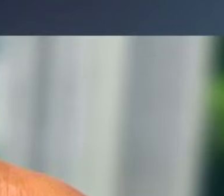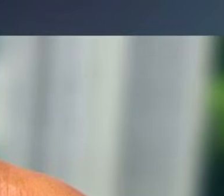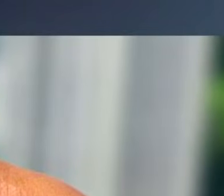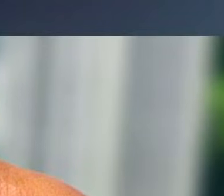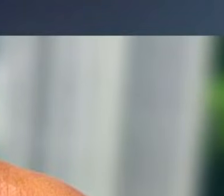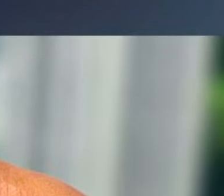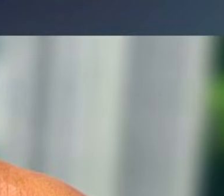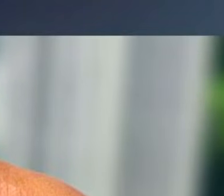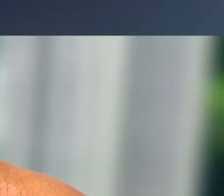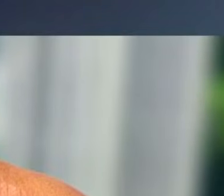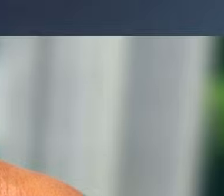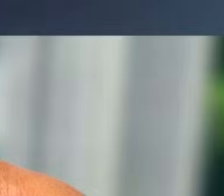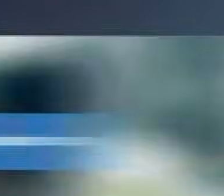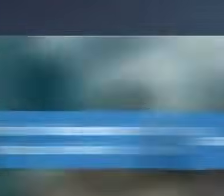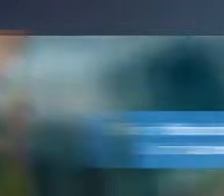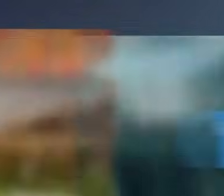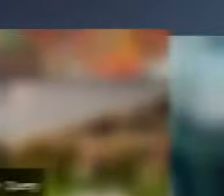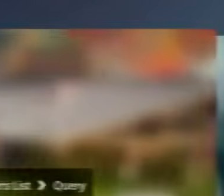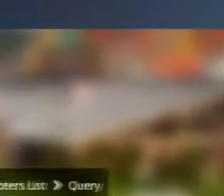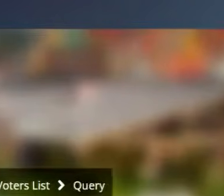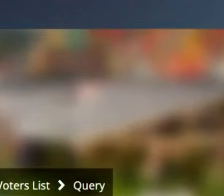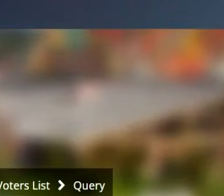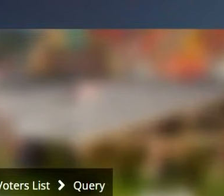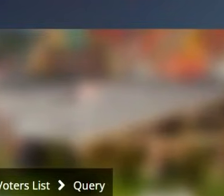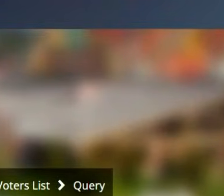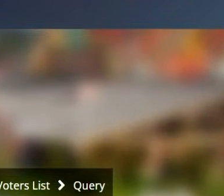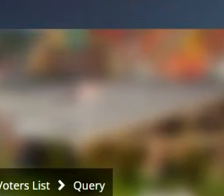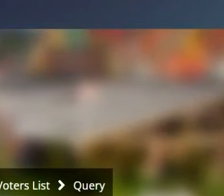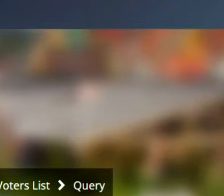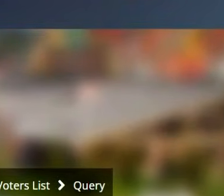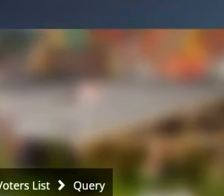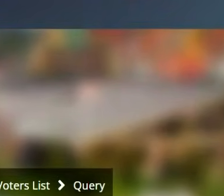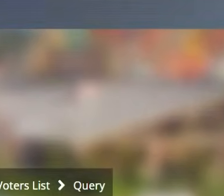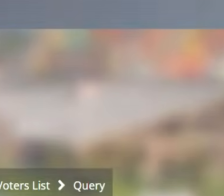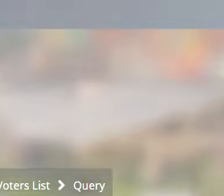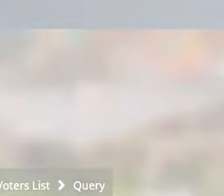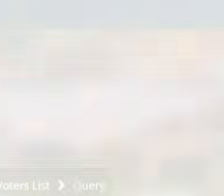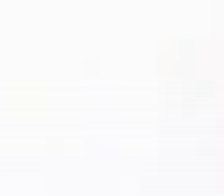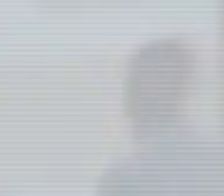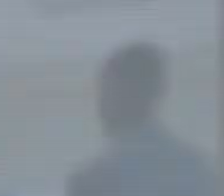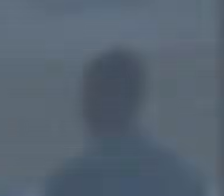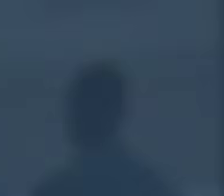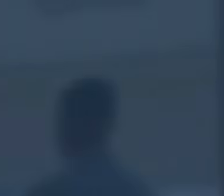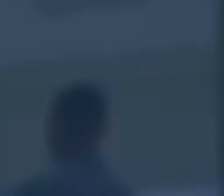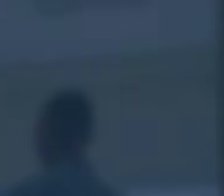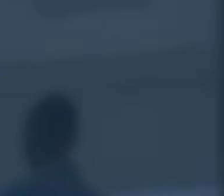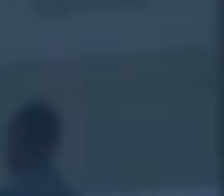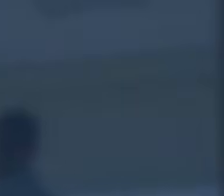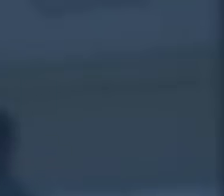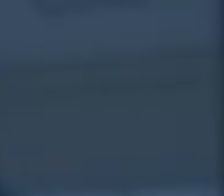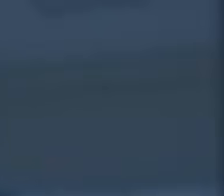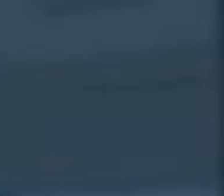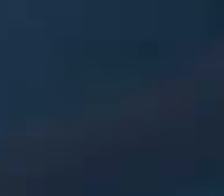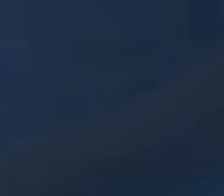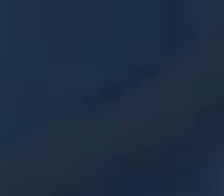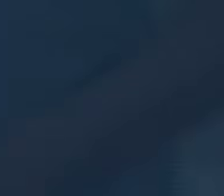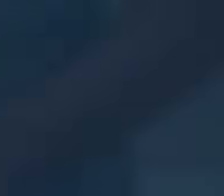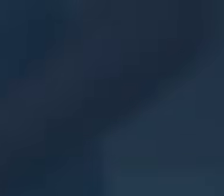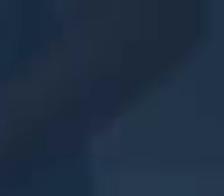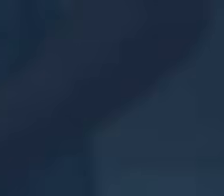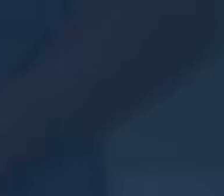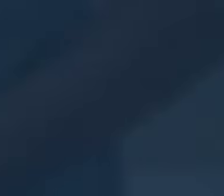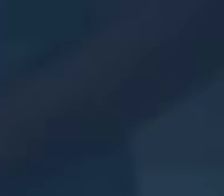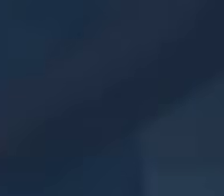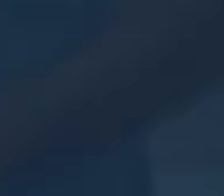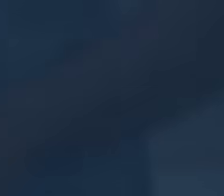ecj.com.jm and click on the Check My Status feature. On Election Day, bring your voter ID and